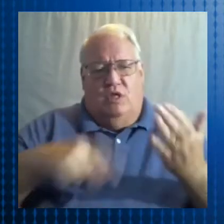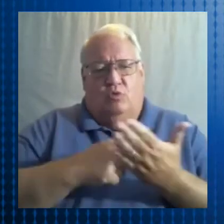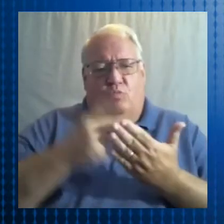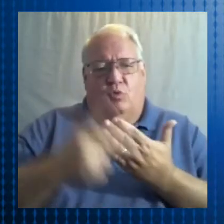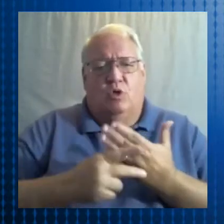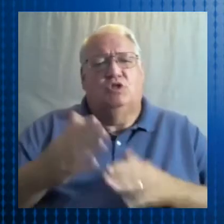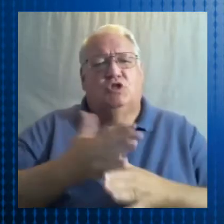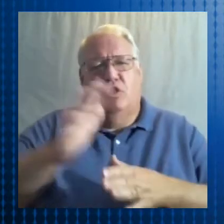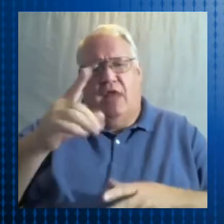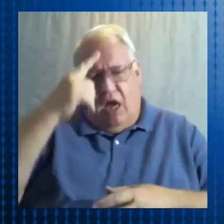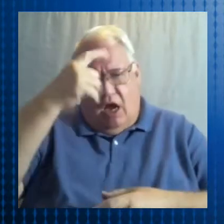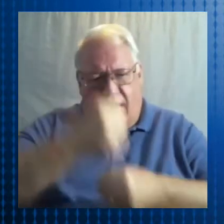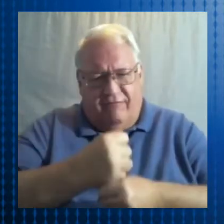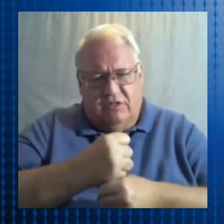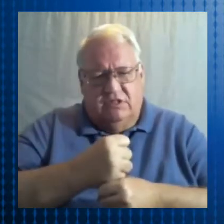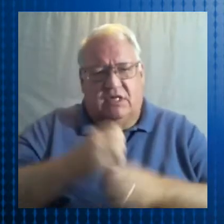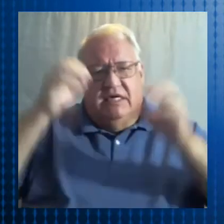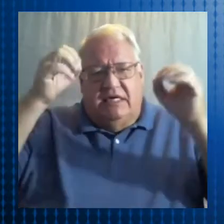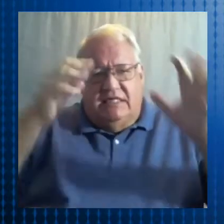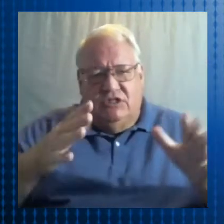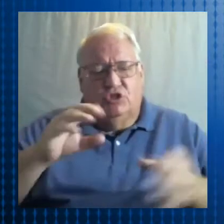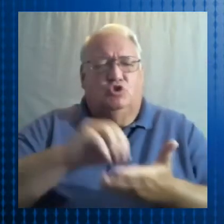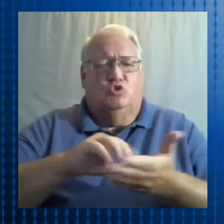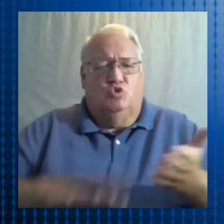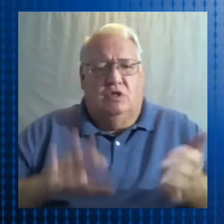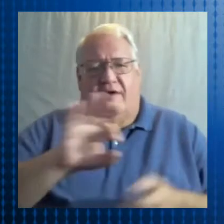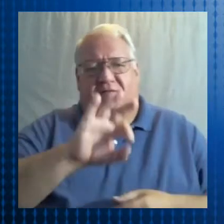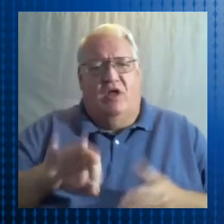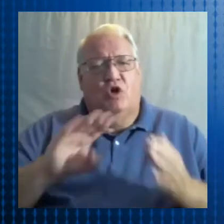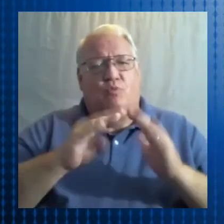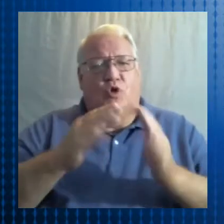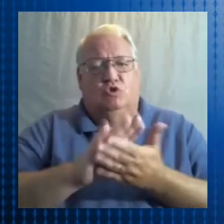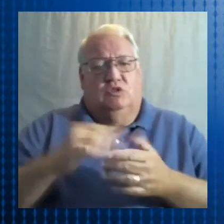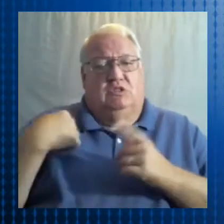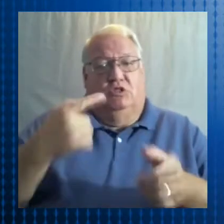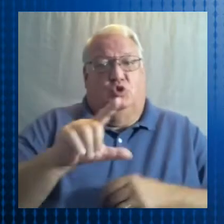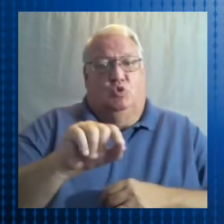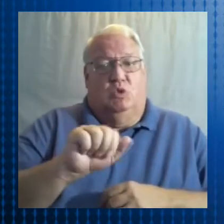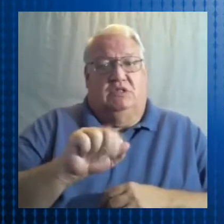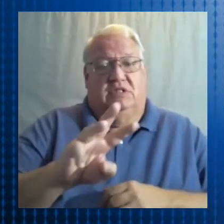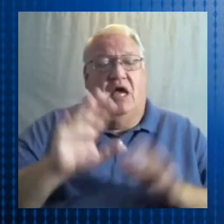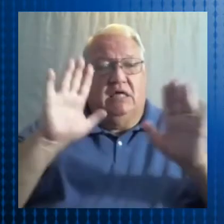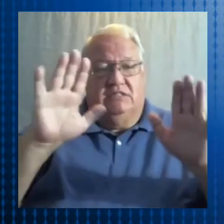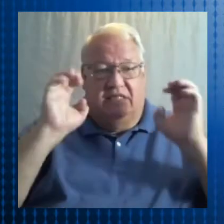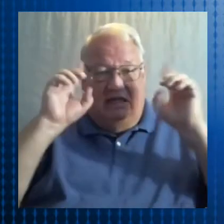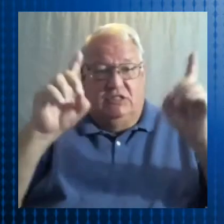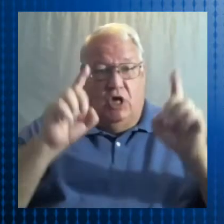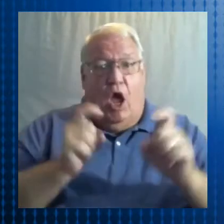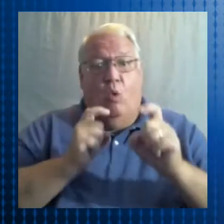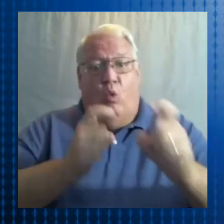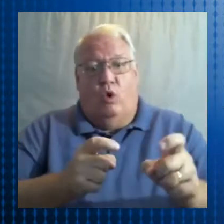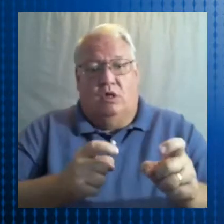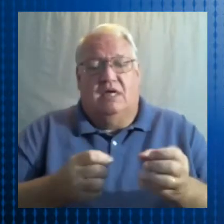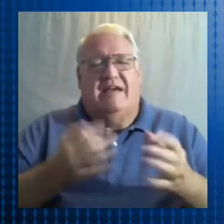the educators and students of Flint Community Schools. Since 2016, the Excellence in Education Awards have been given